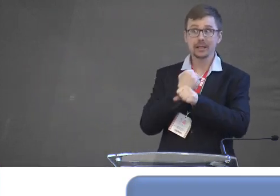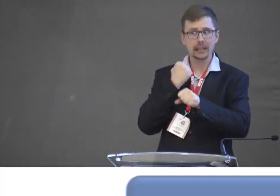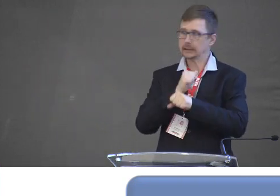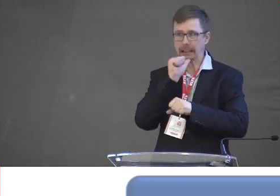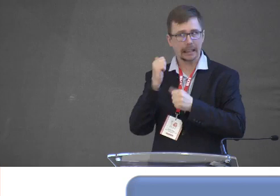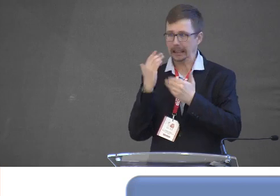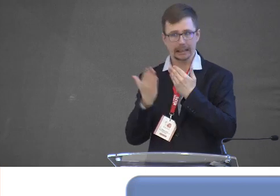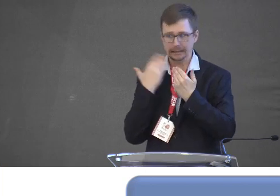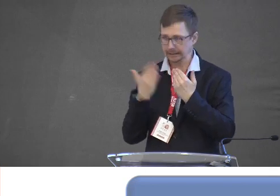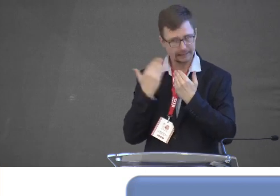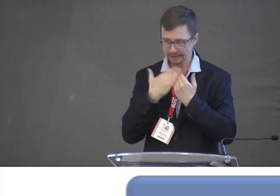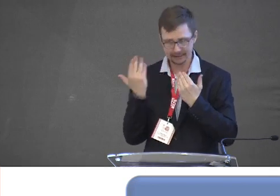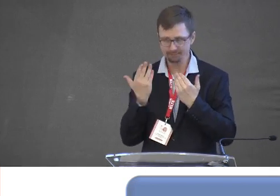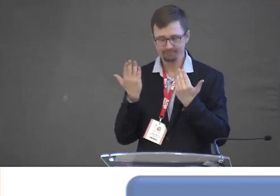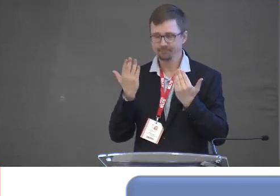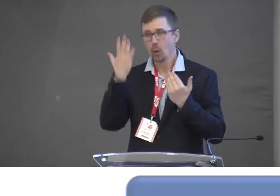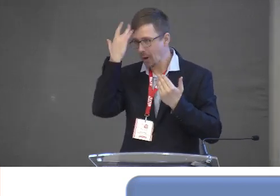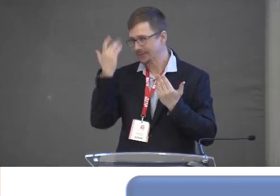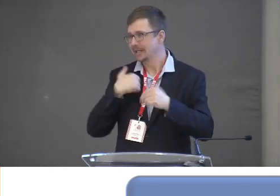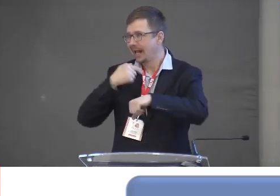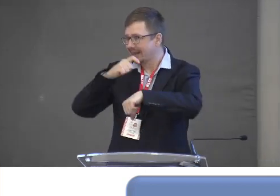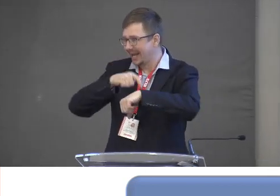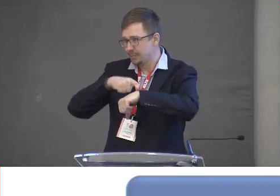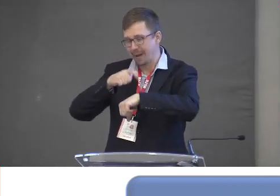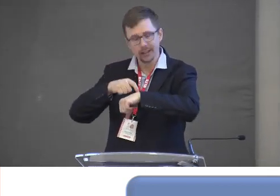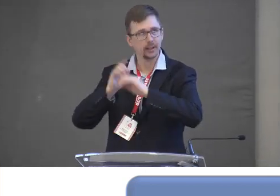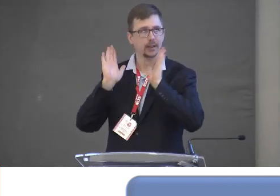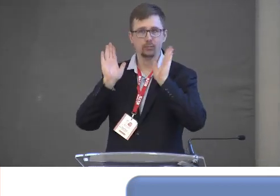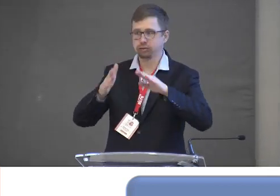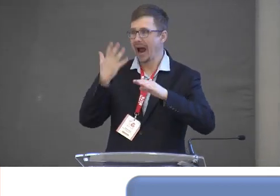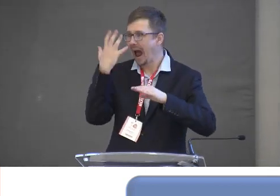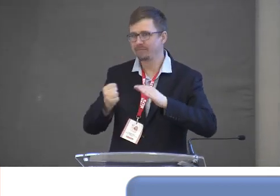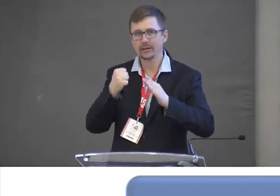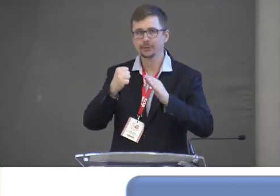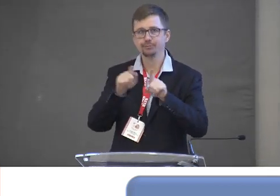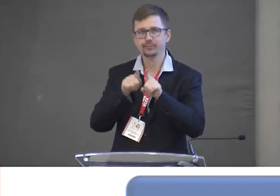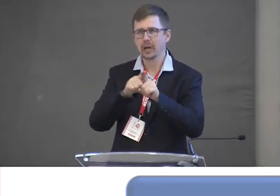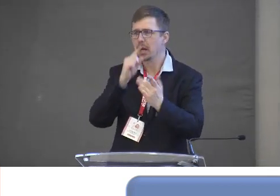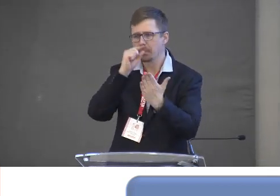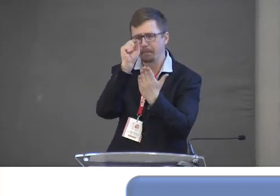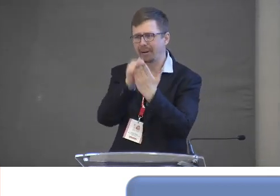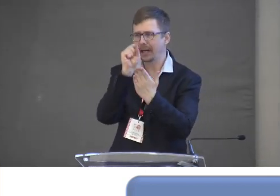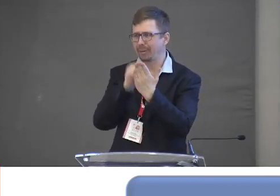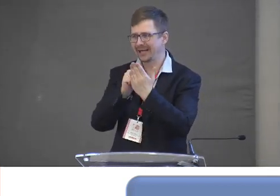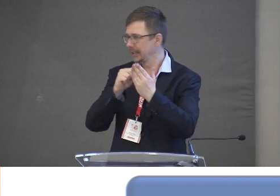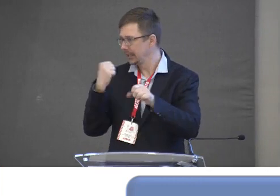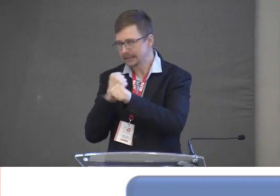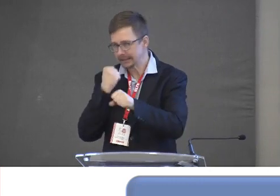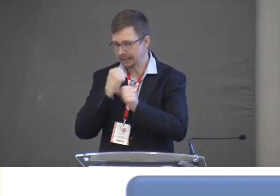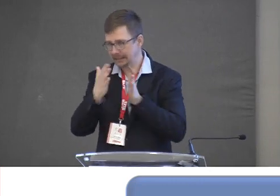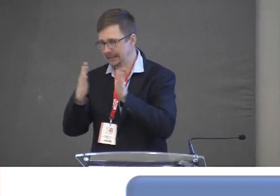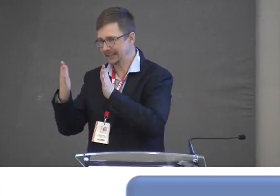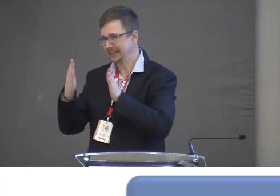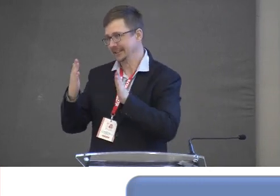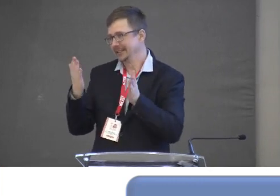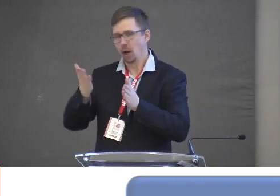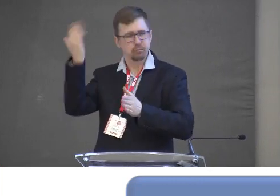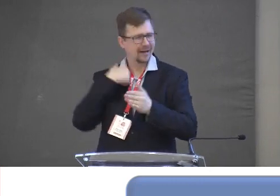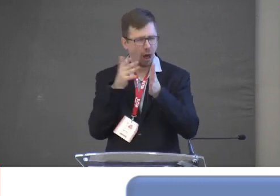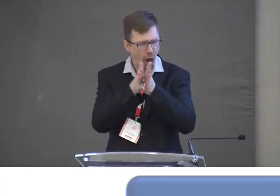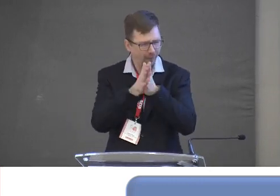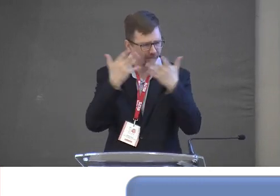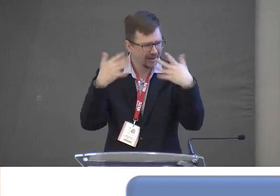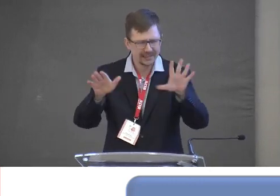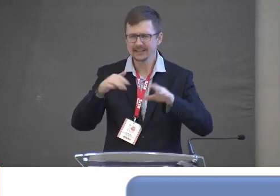website. So it was not an easy job, with a lot of time constraints, deadlines